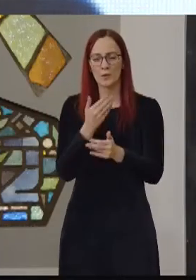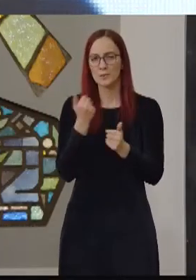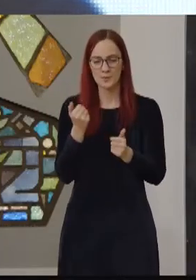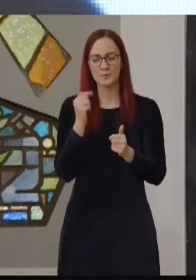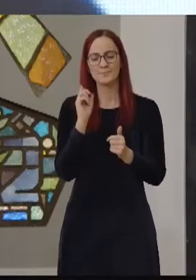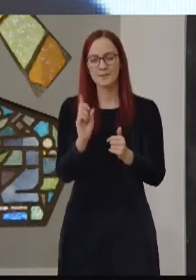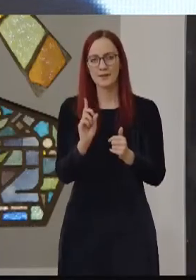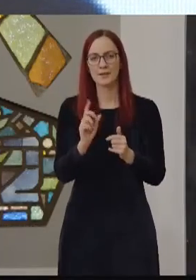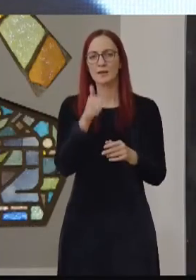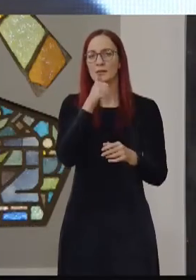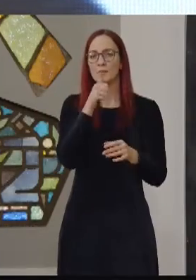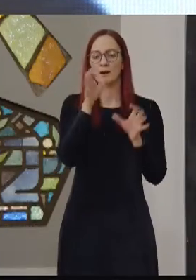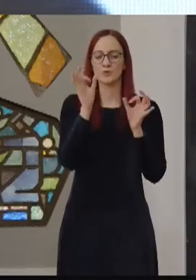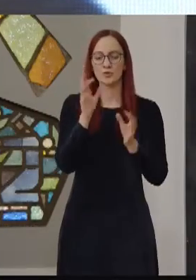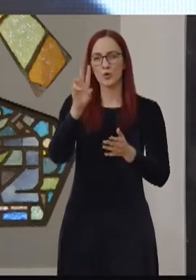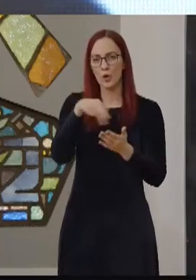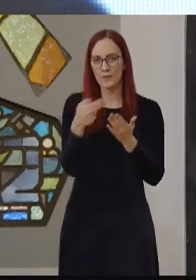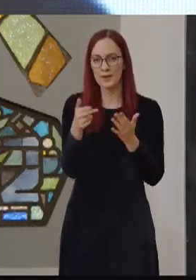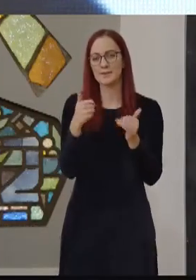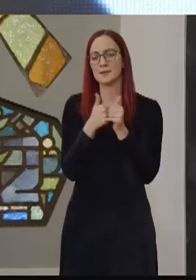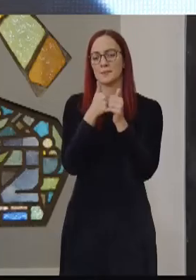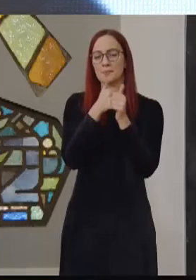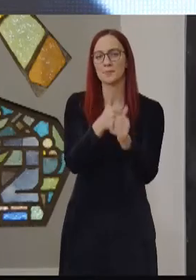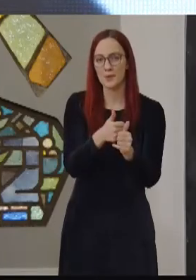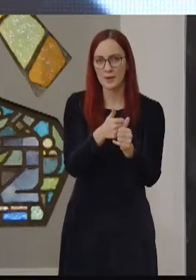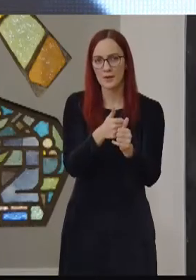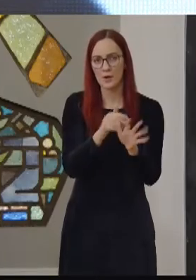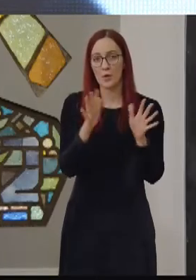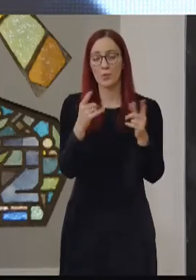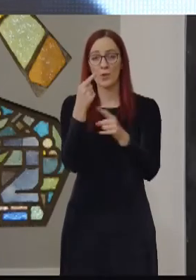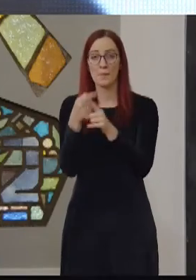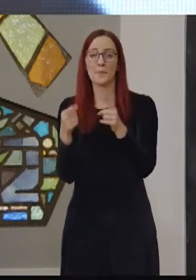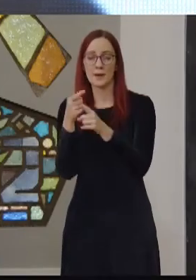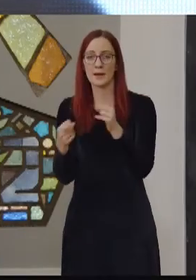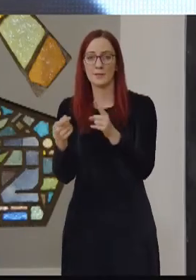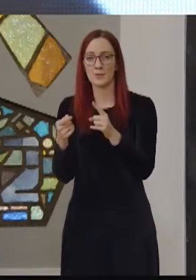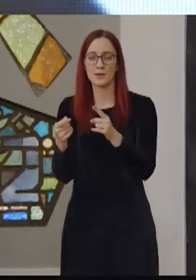It means that based on this convention, a person